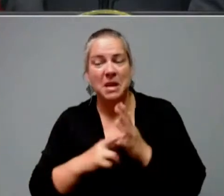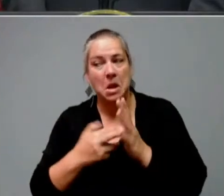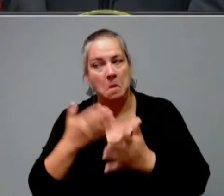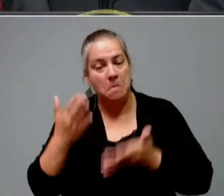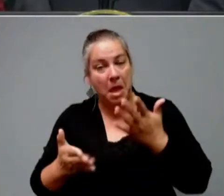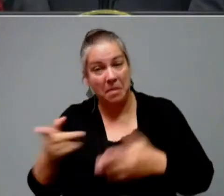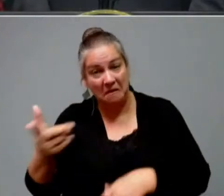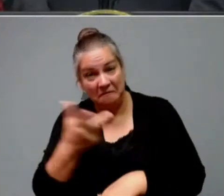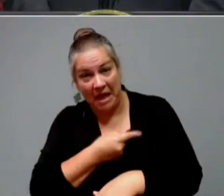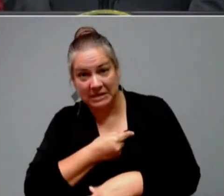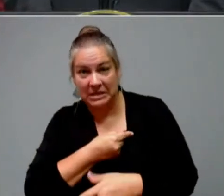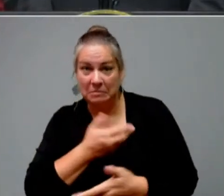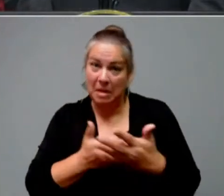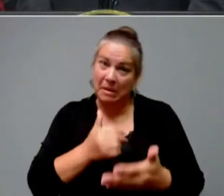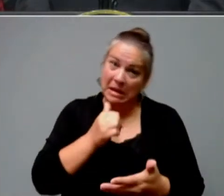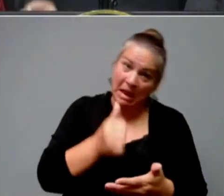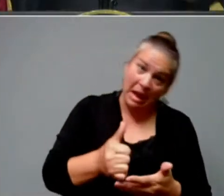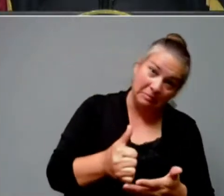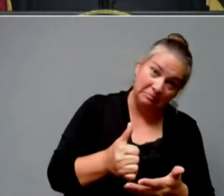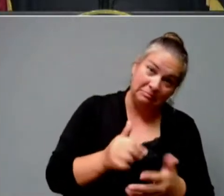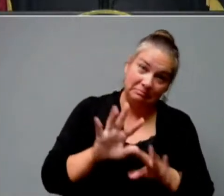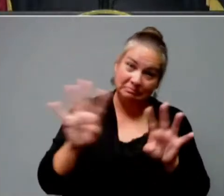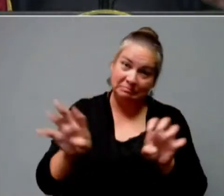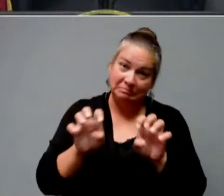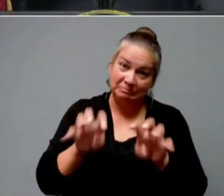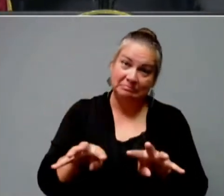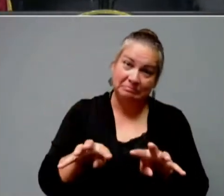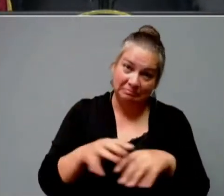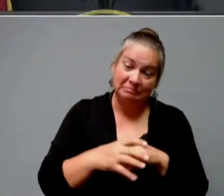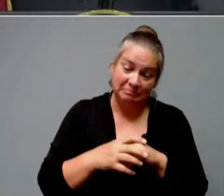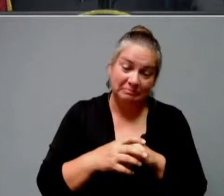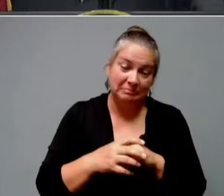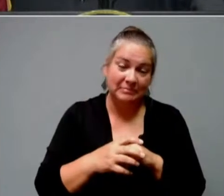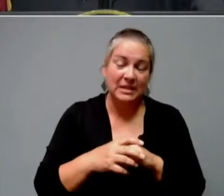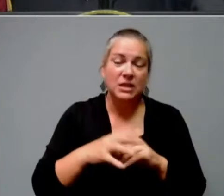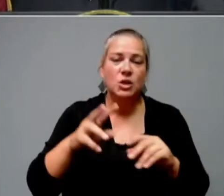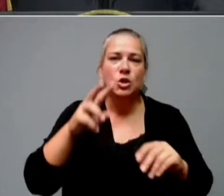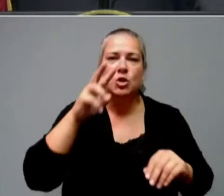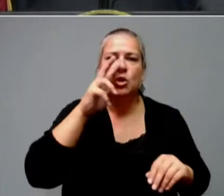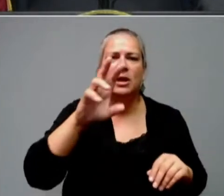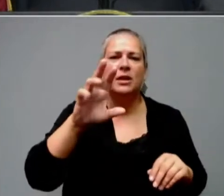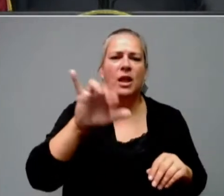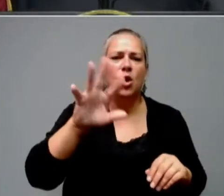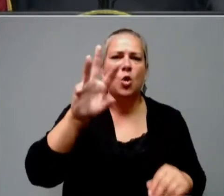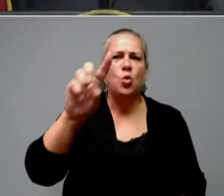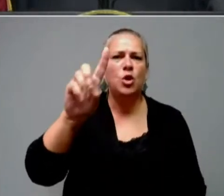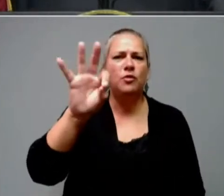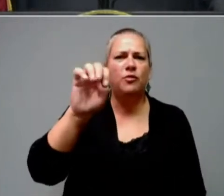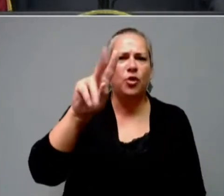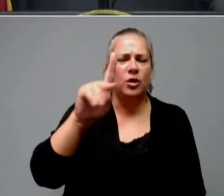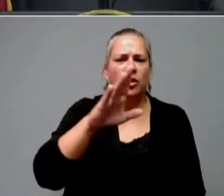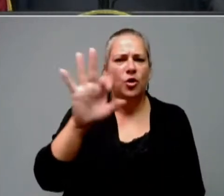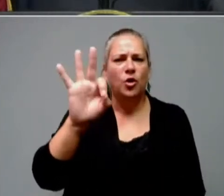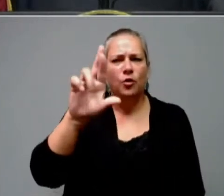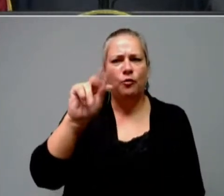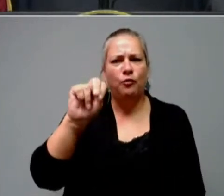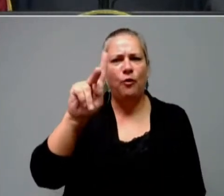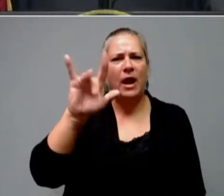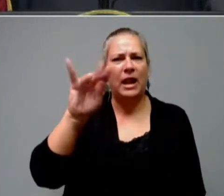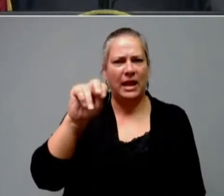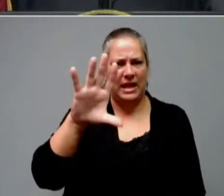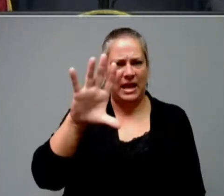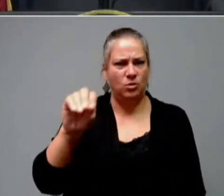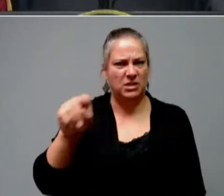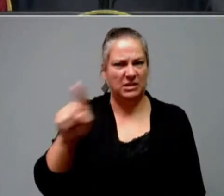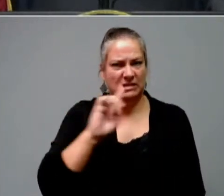in every other part of the state. And you even look at counties like Woodford County and Franklin County where they're reaching